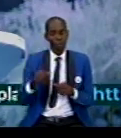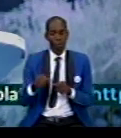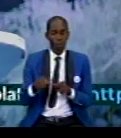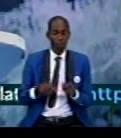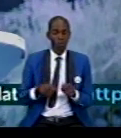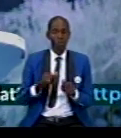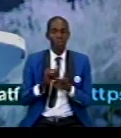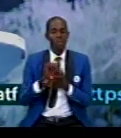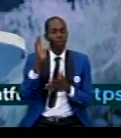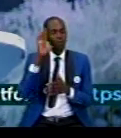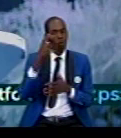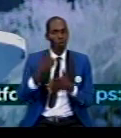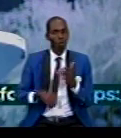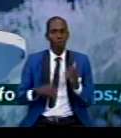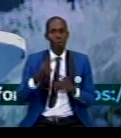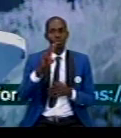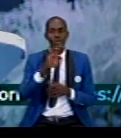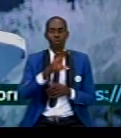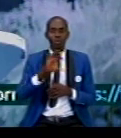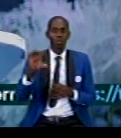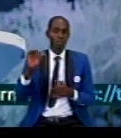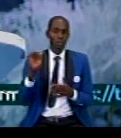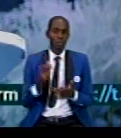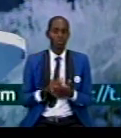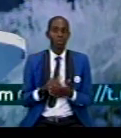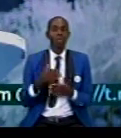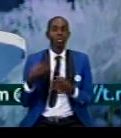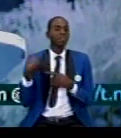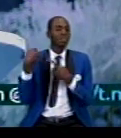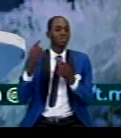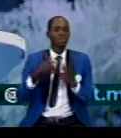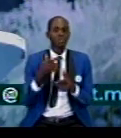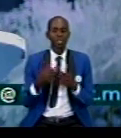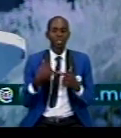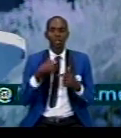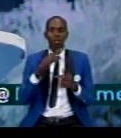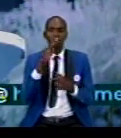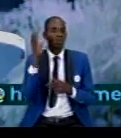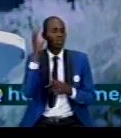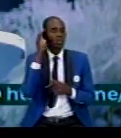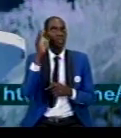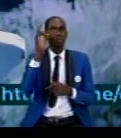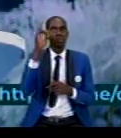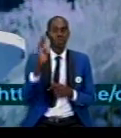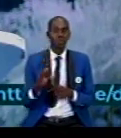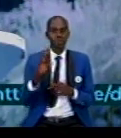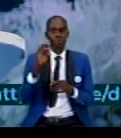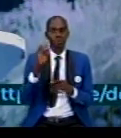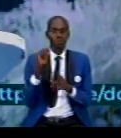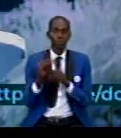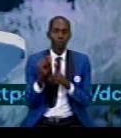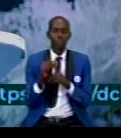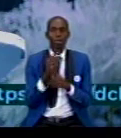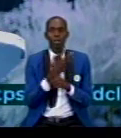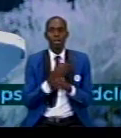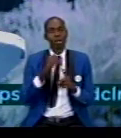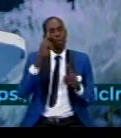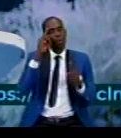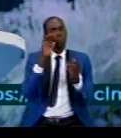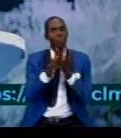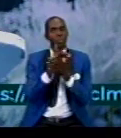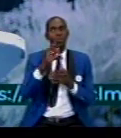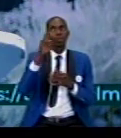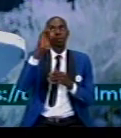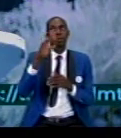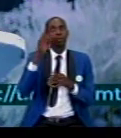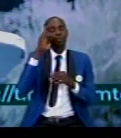pastor's message and believing God for a miracle. But glory to God, after the prayer of the man of God, he said, I received my